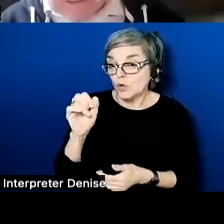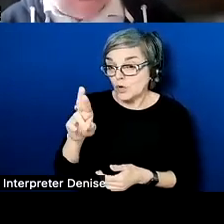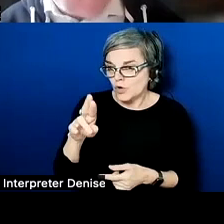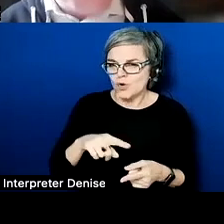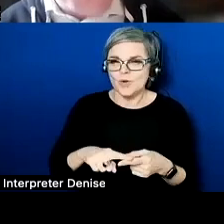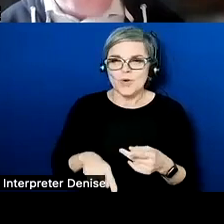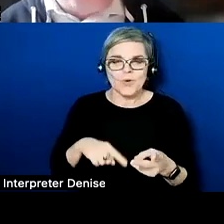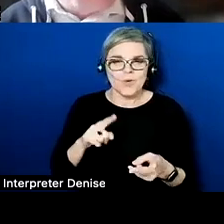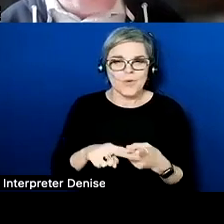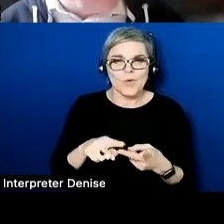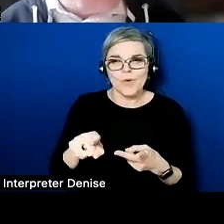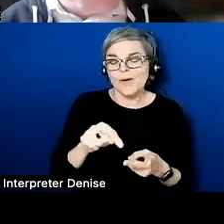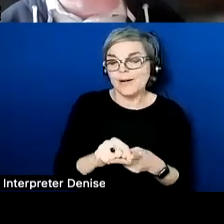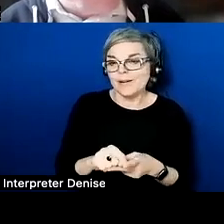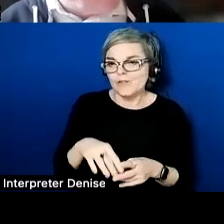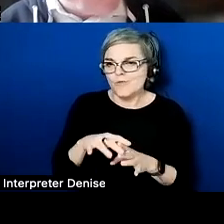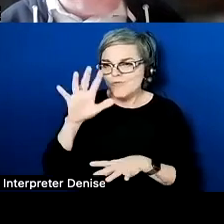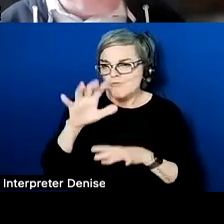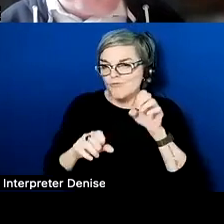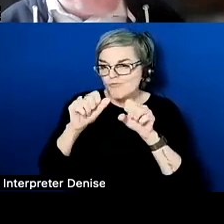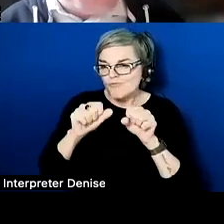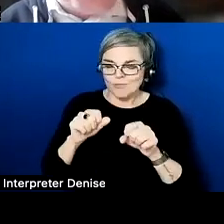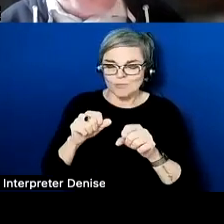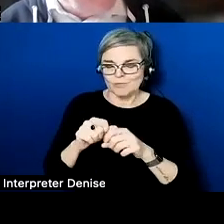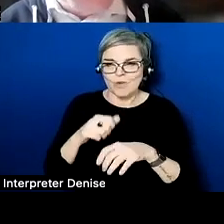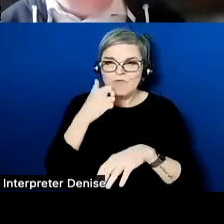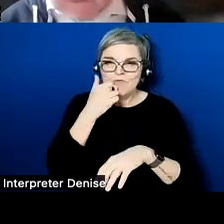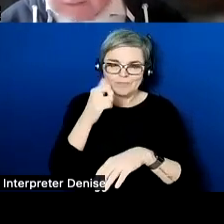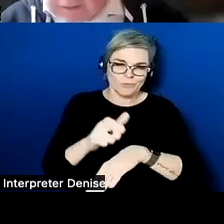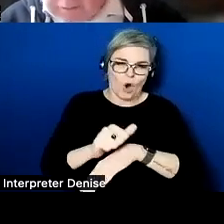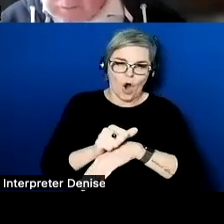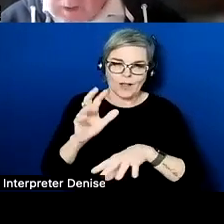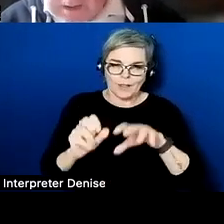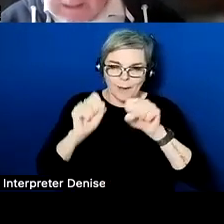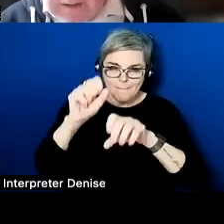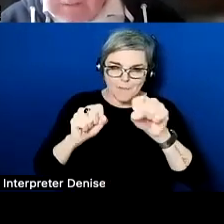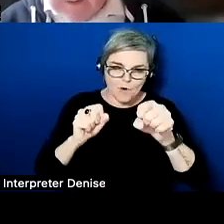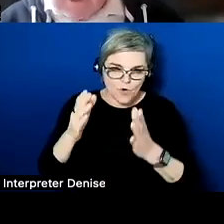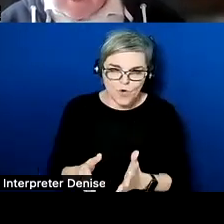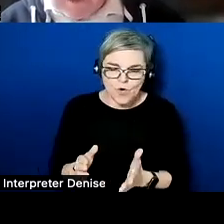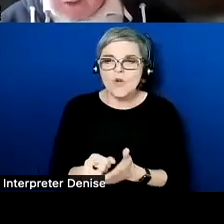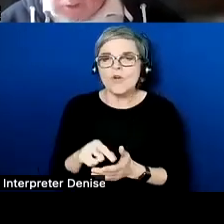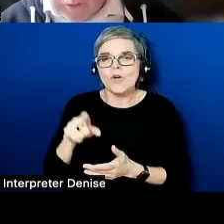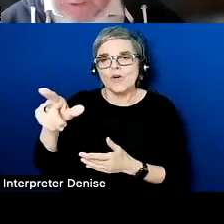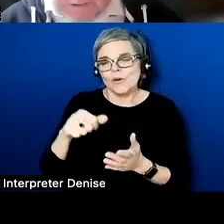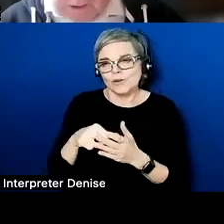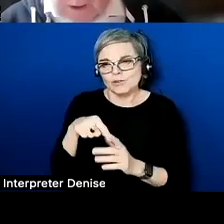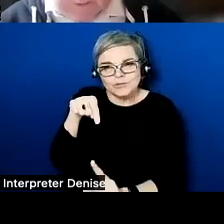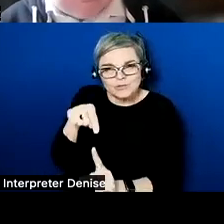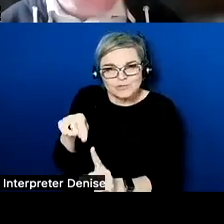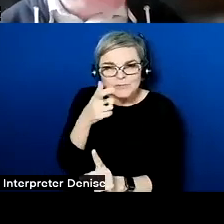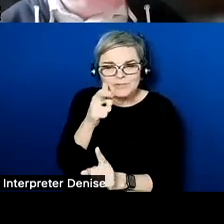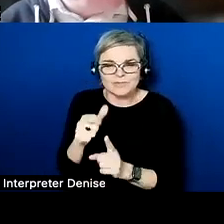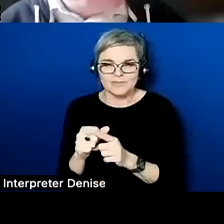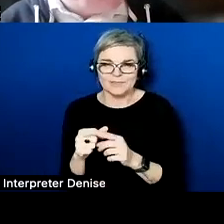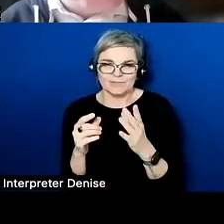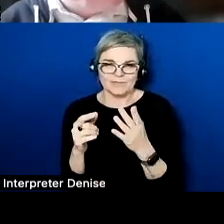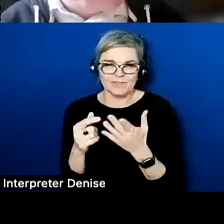teaching his little brother how to do rock climbing. This is out one evening on a ghost